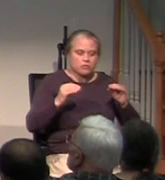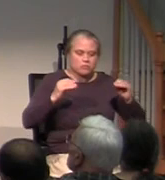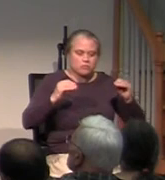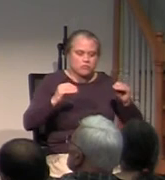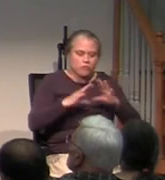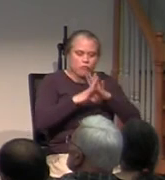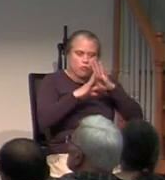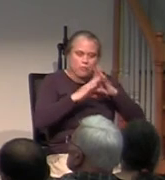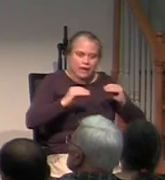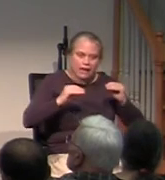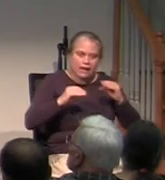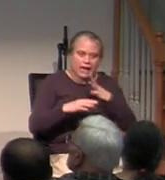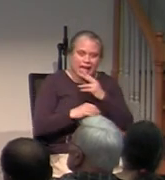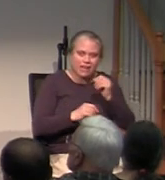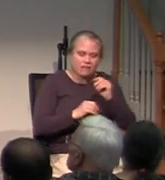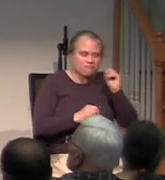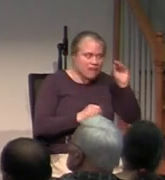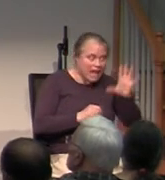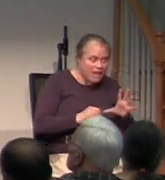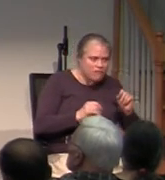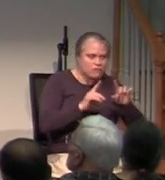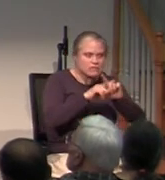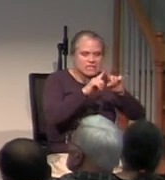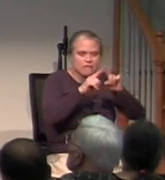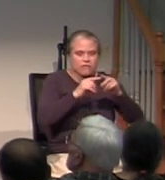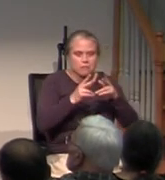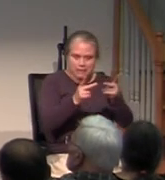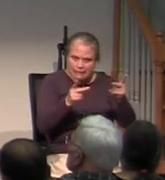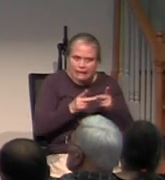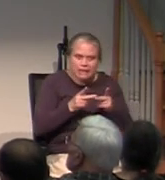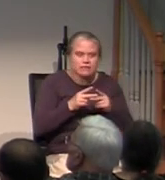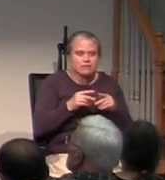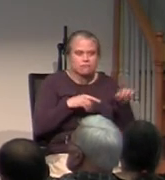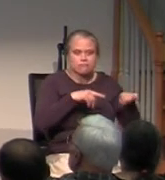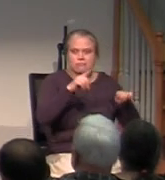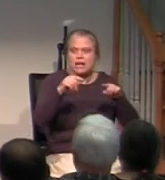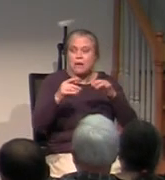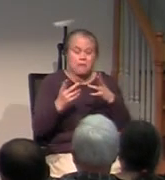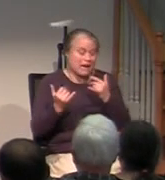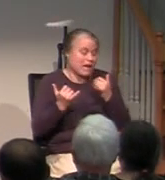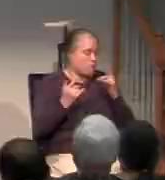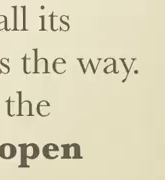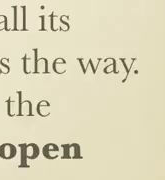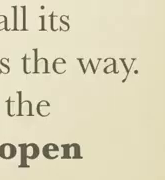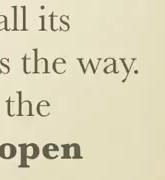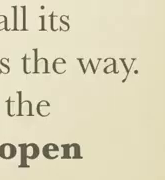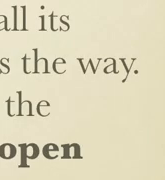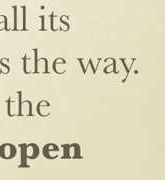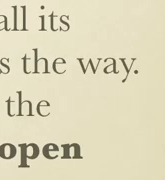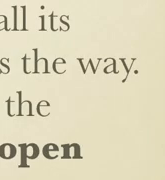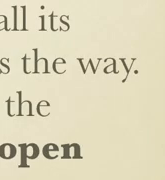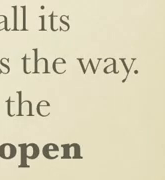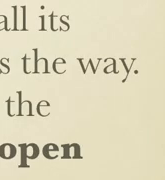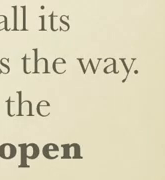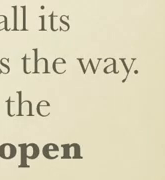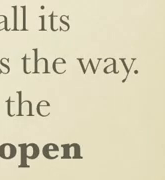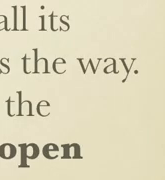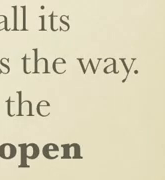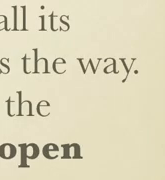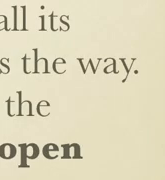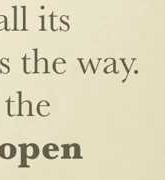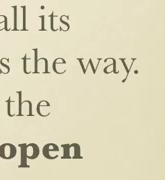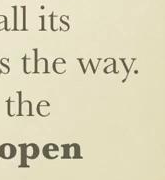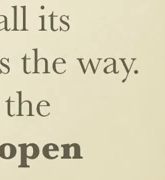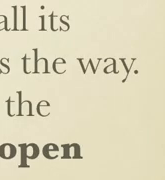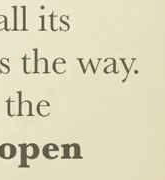going forth now. But right now we're back in 1888, so we're going to look at that. Justification by faith and the righteousness